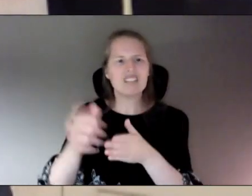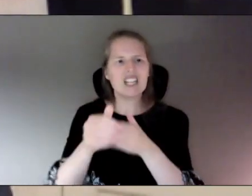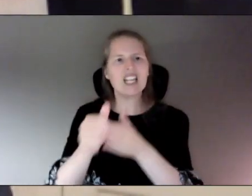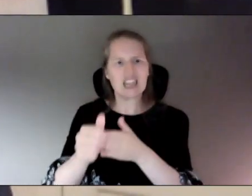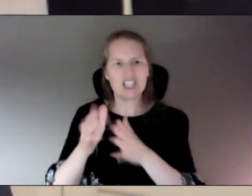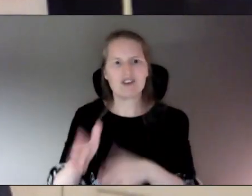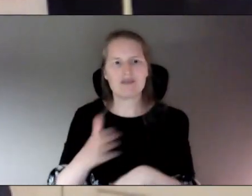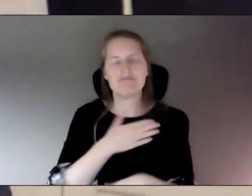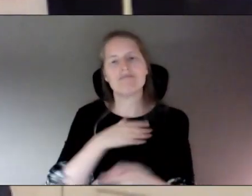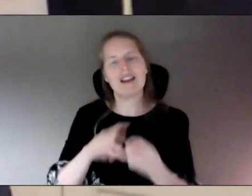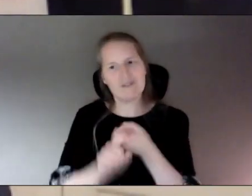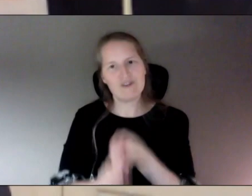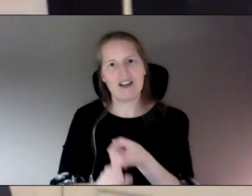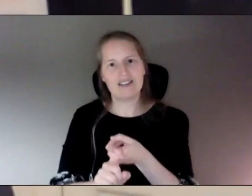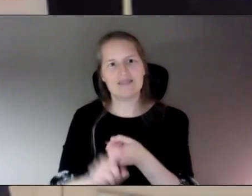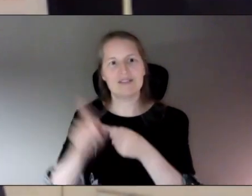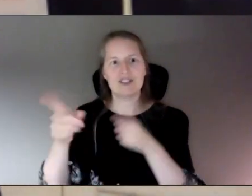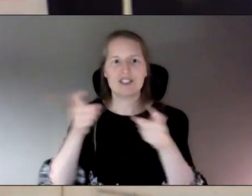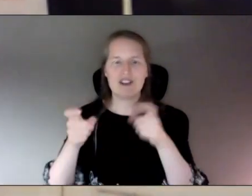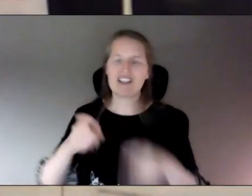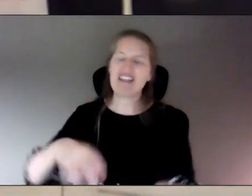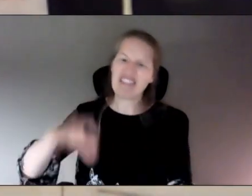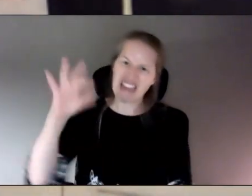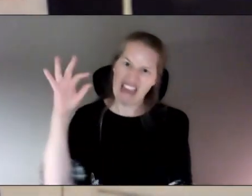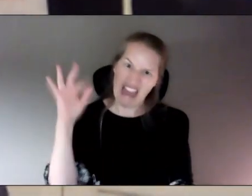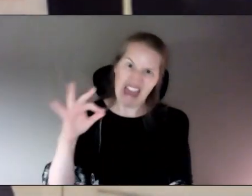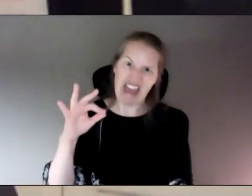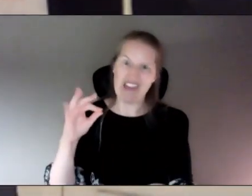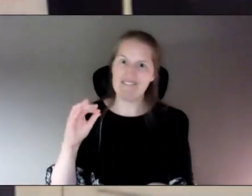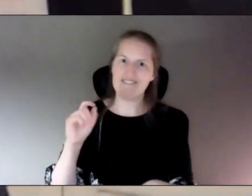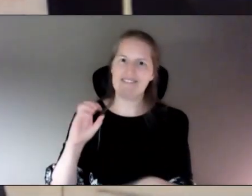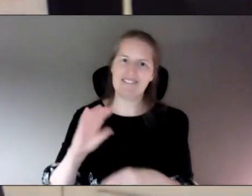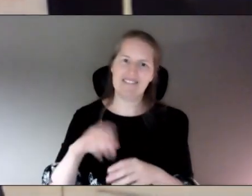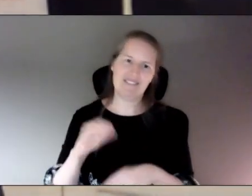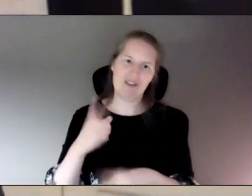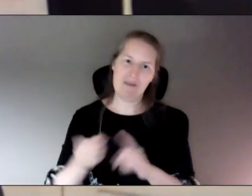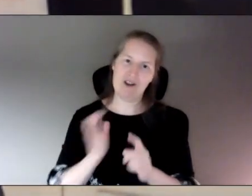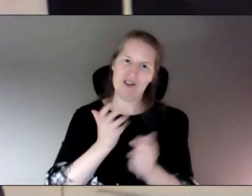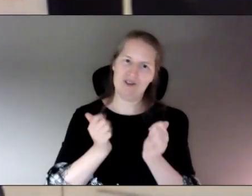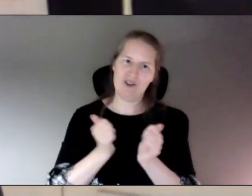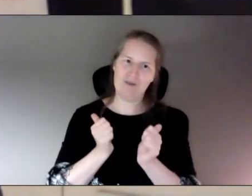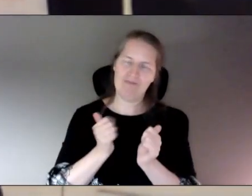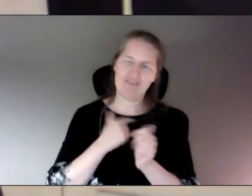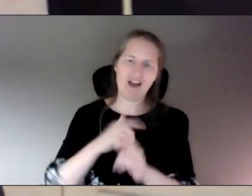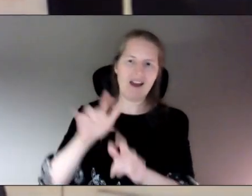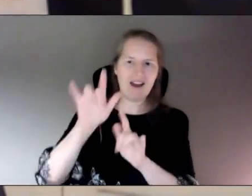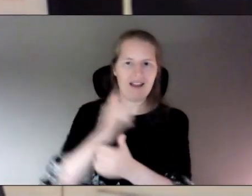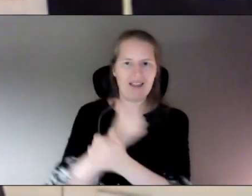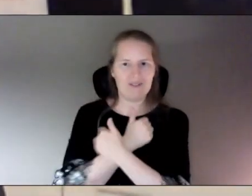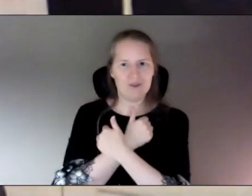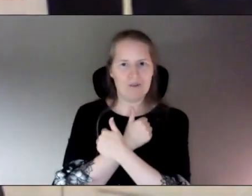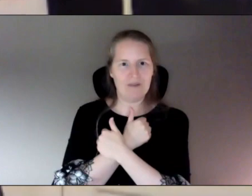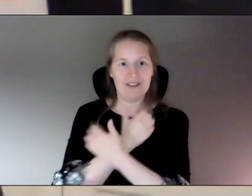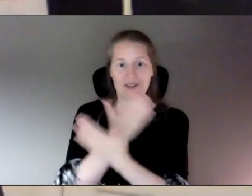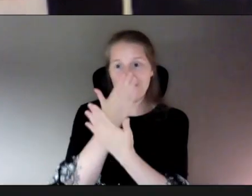friend, and she directed the F out of our show. I love her dearly. Thank you, my friend.